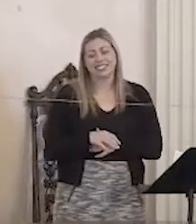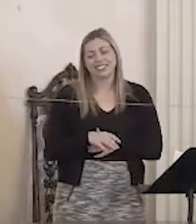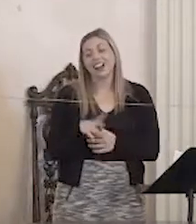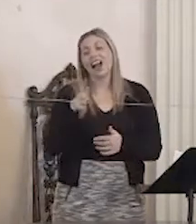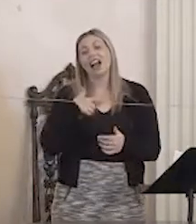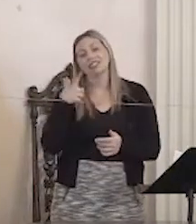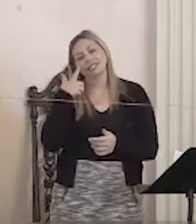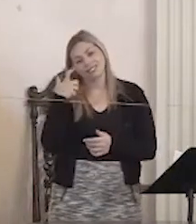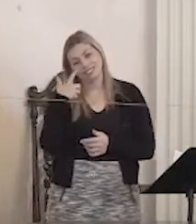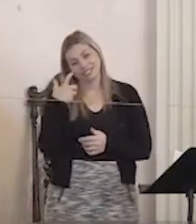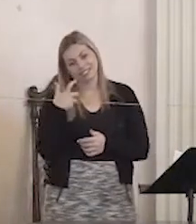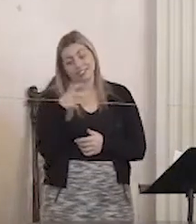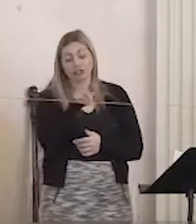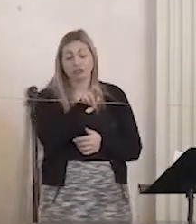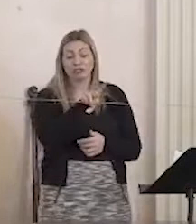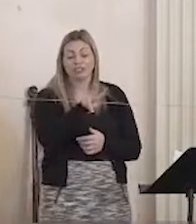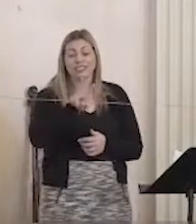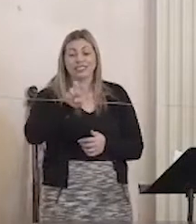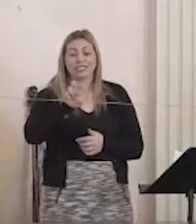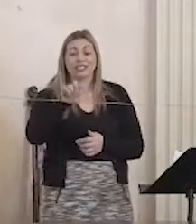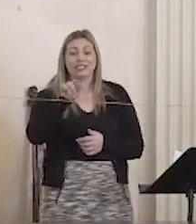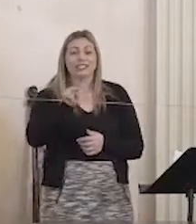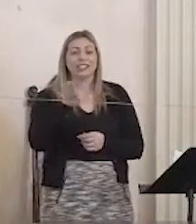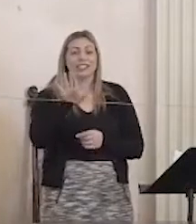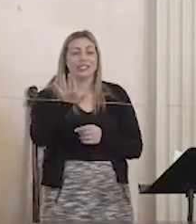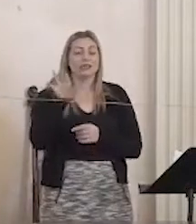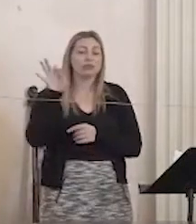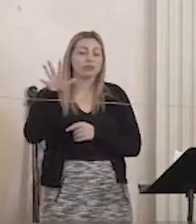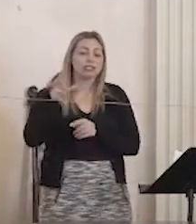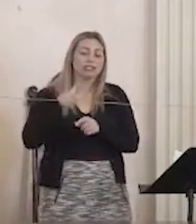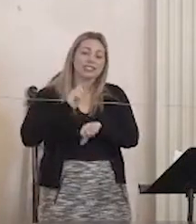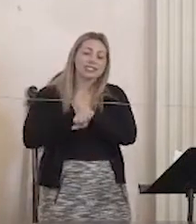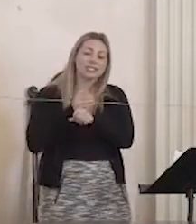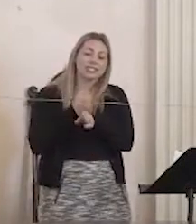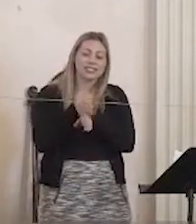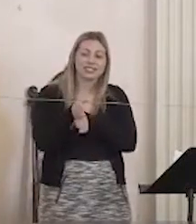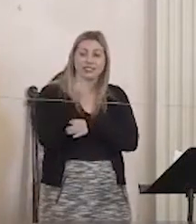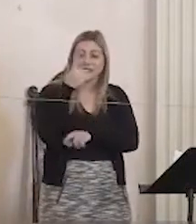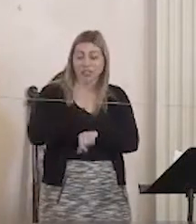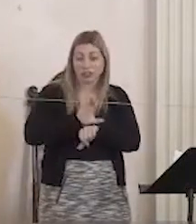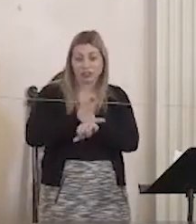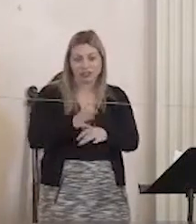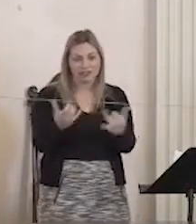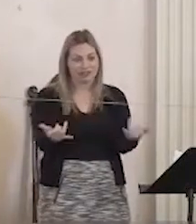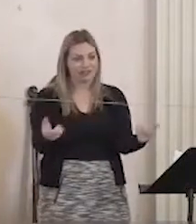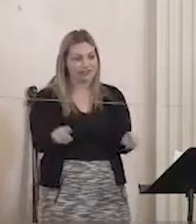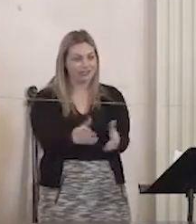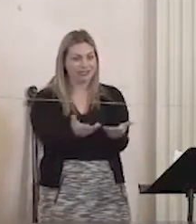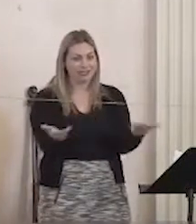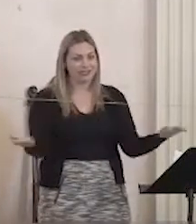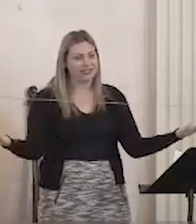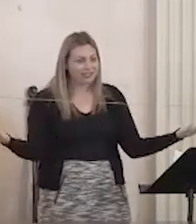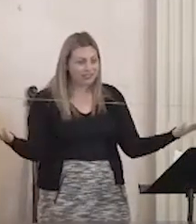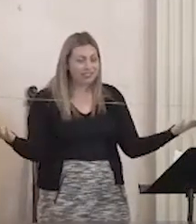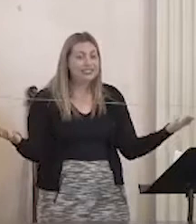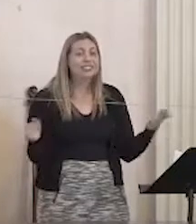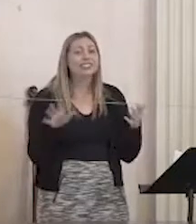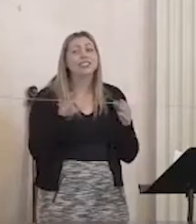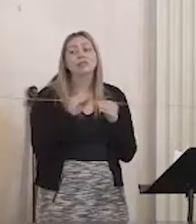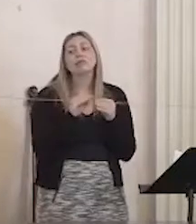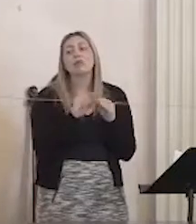I suspect that it was Reverend Eaton's ministry that set the course for the church that you have today. His